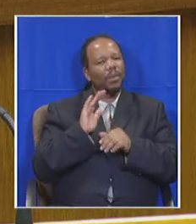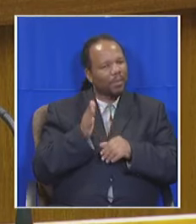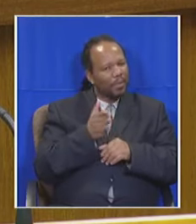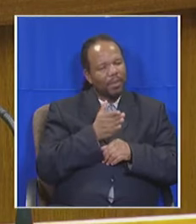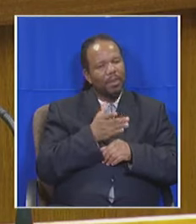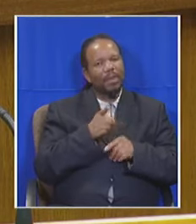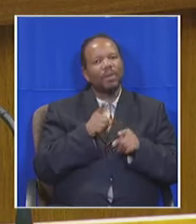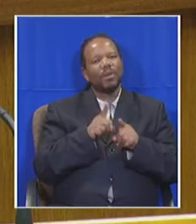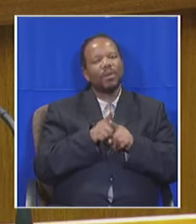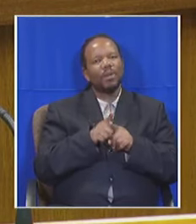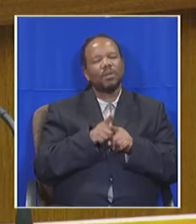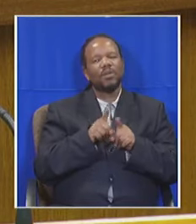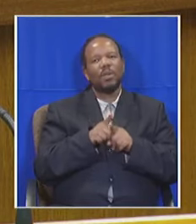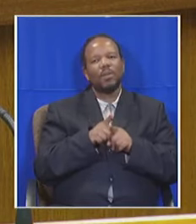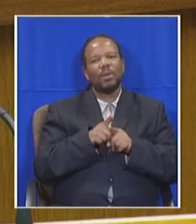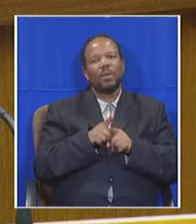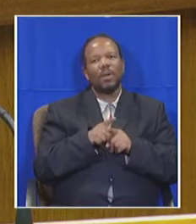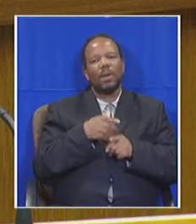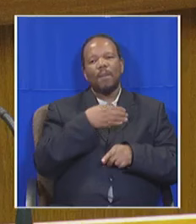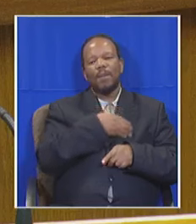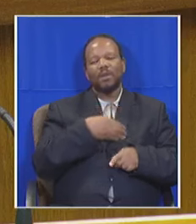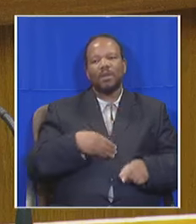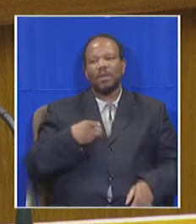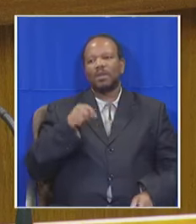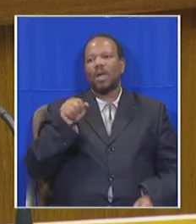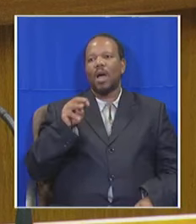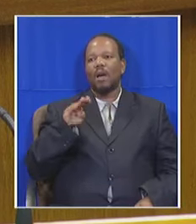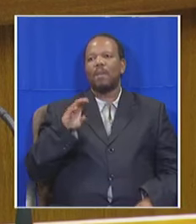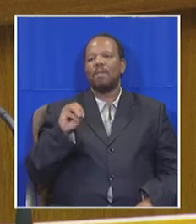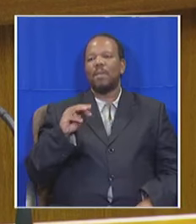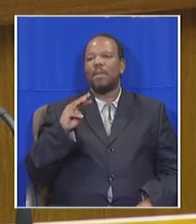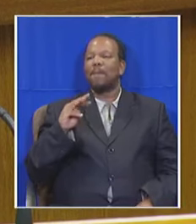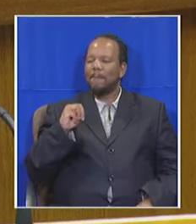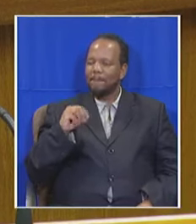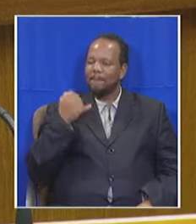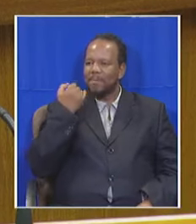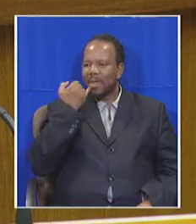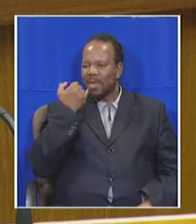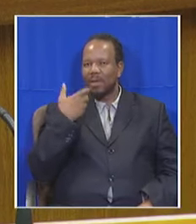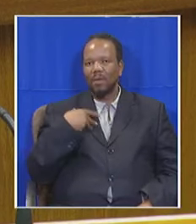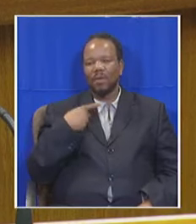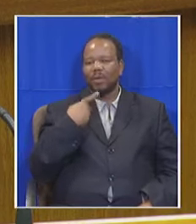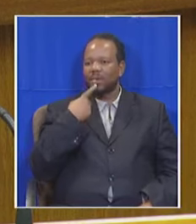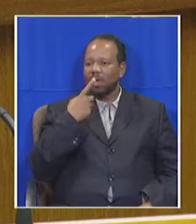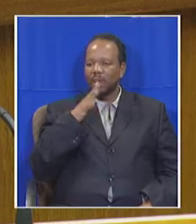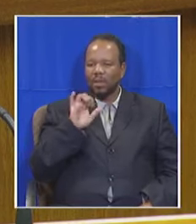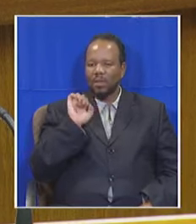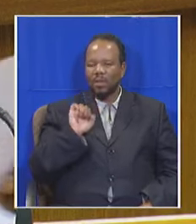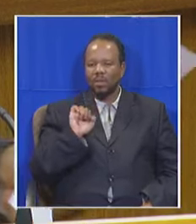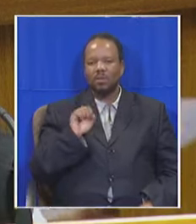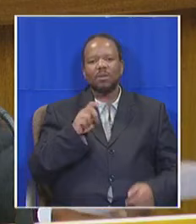President Thabo Mbeki has said, wallow in despondency to defeat adversity? We choose